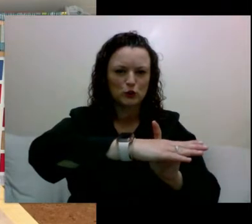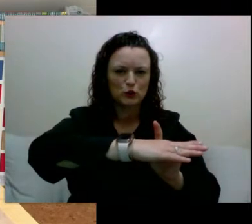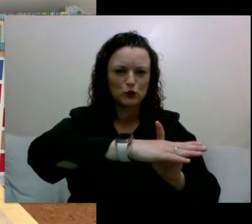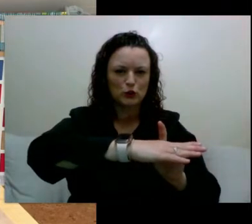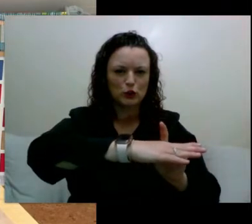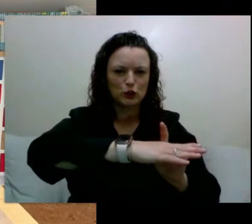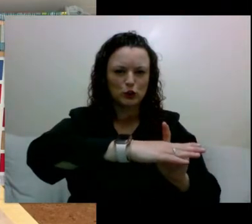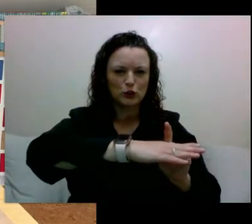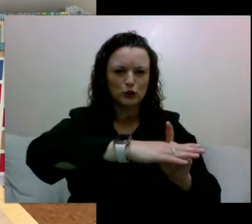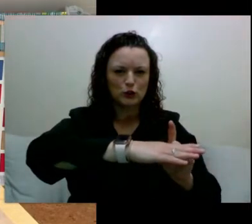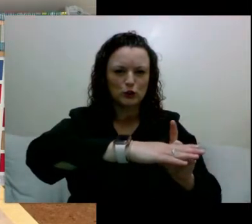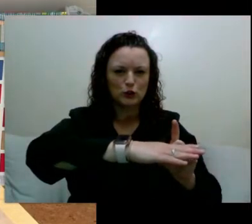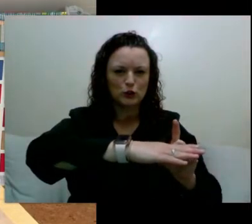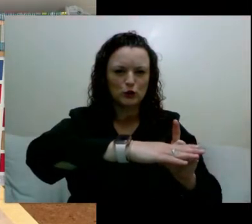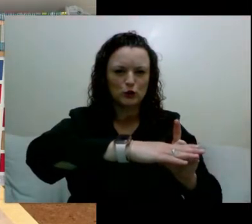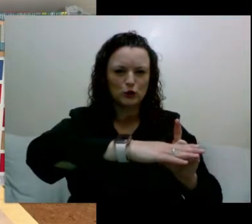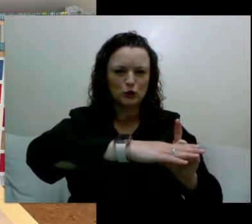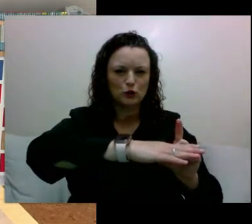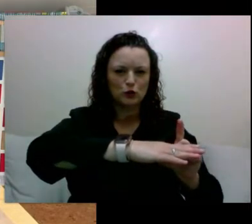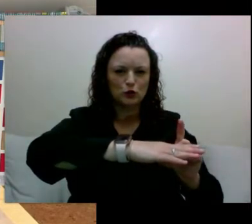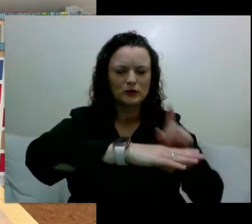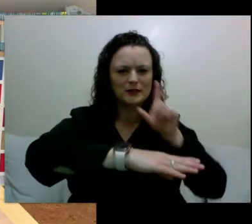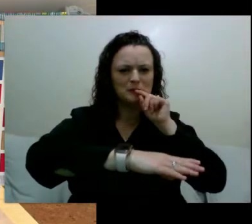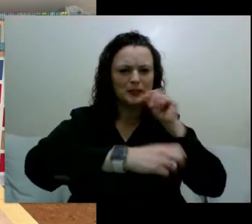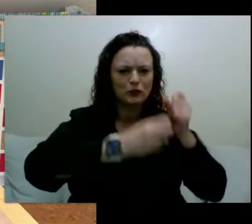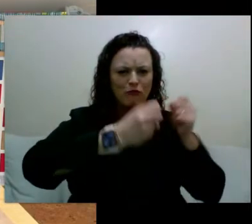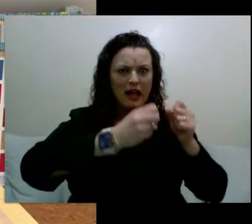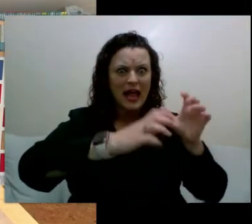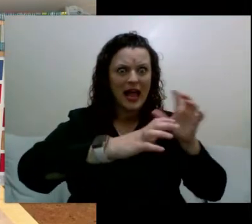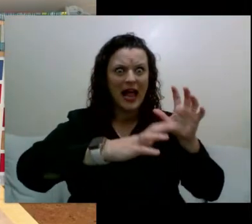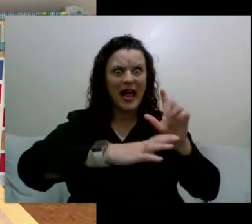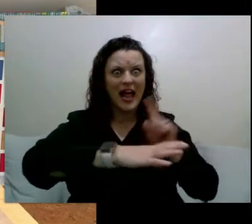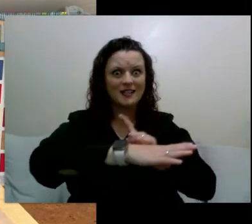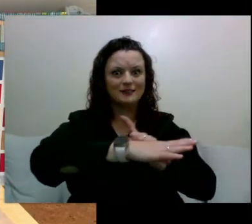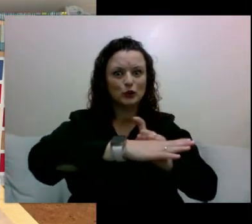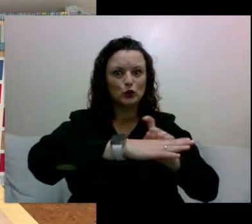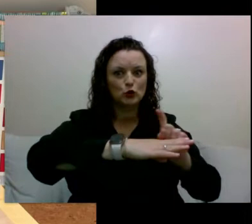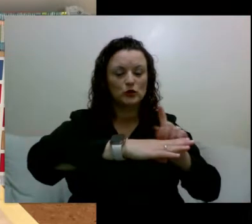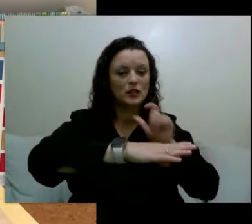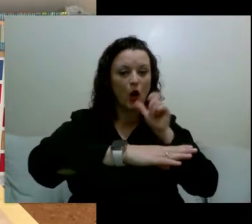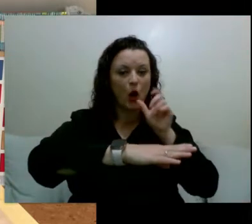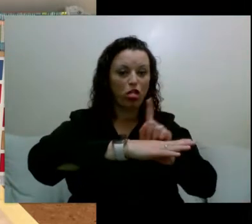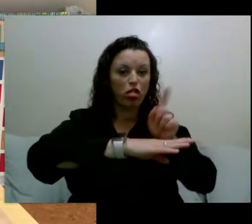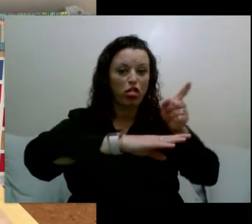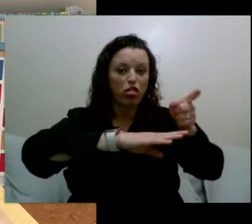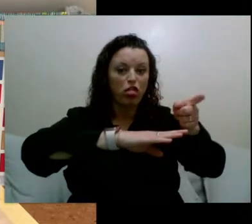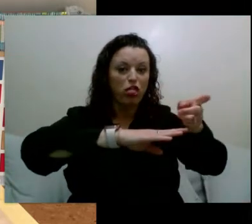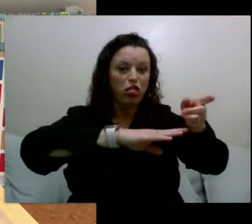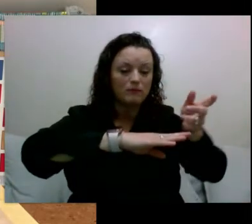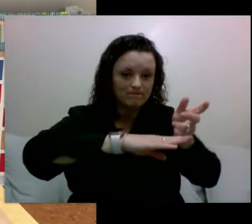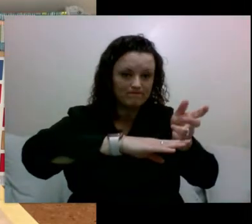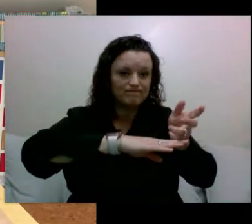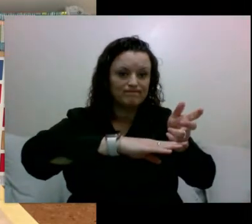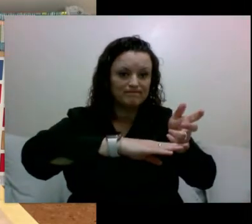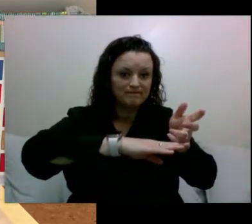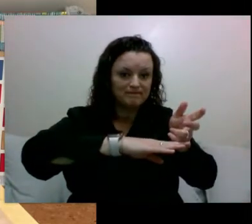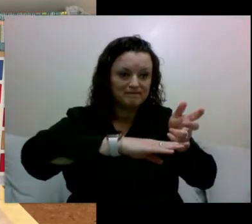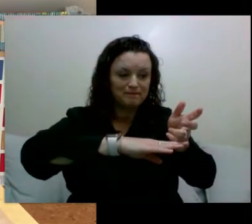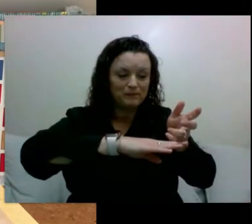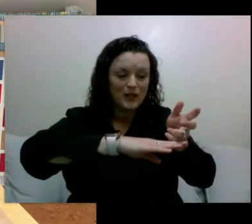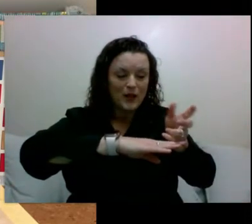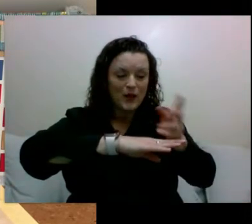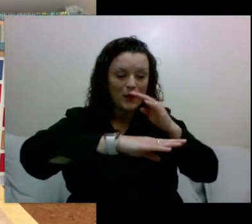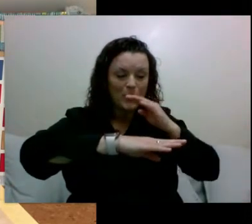Pigeon at the wheel! Vroom, vroom. Oh no! Don't go over the edge! Oh. Whew. That